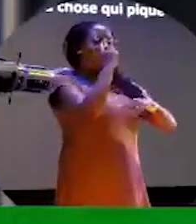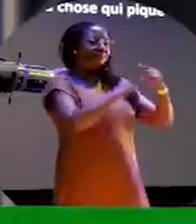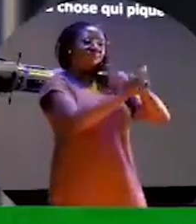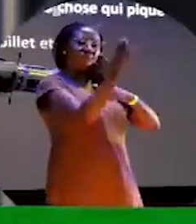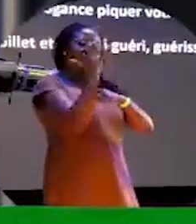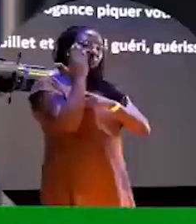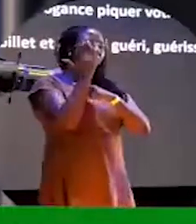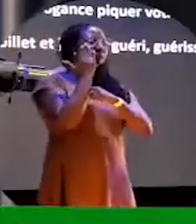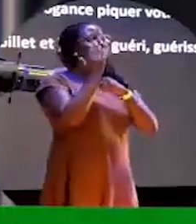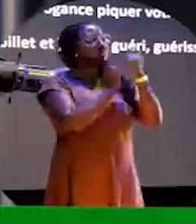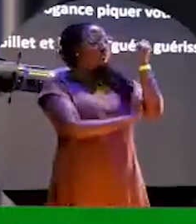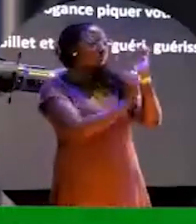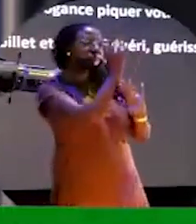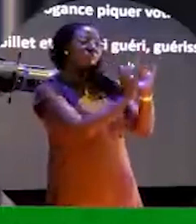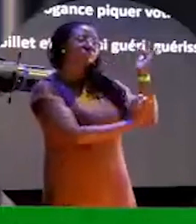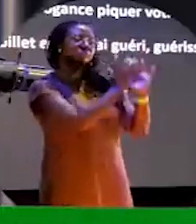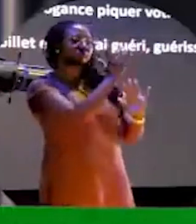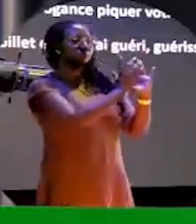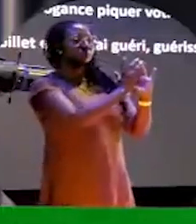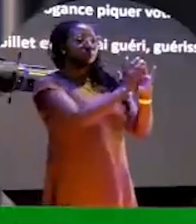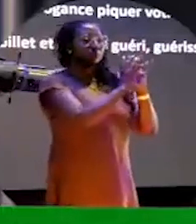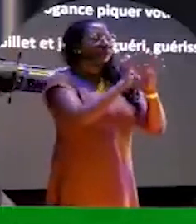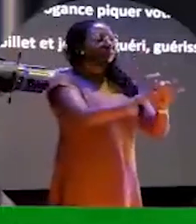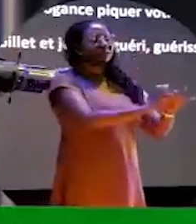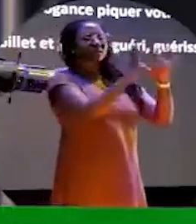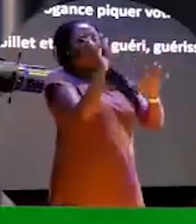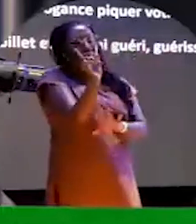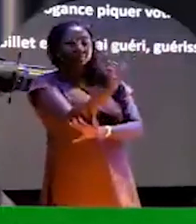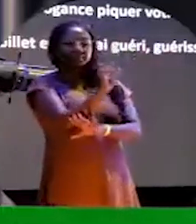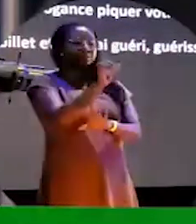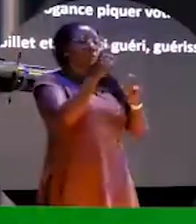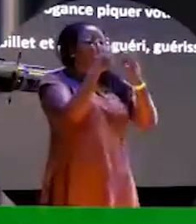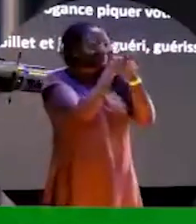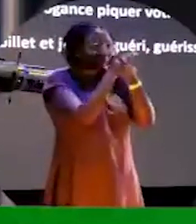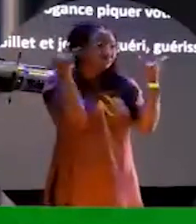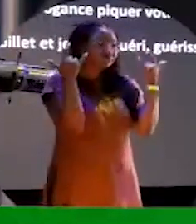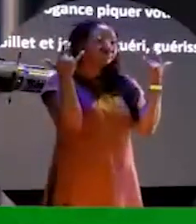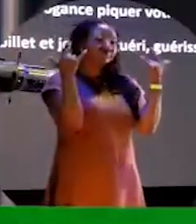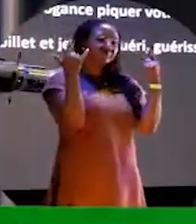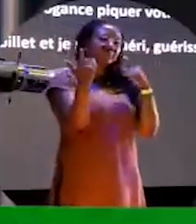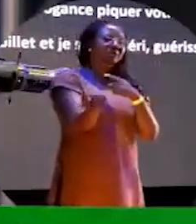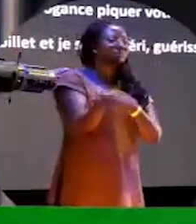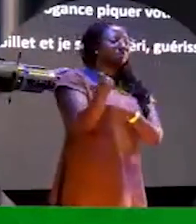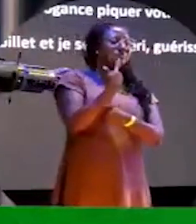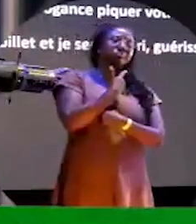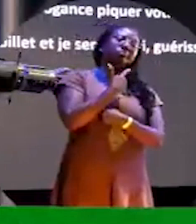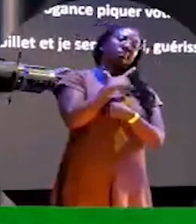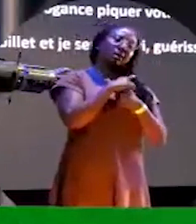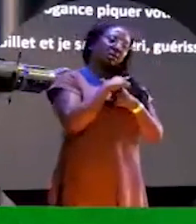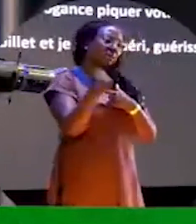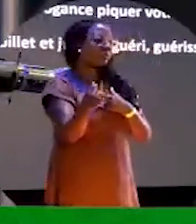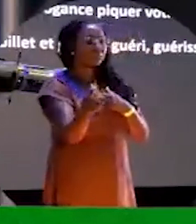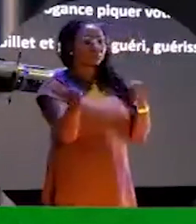let arrogance poke your pine like the thing that stinks. Drop a note and I'll be healed. Heal